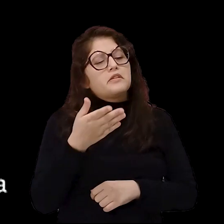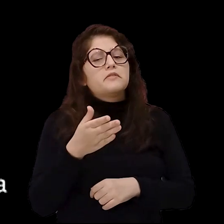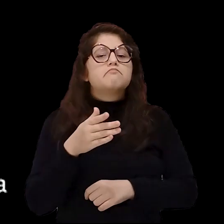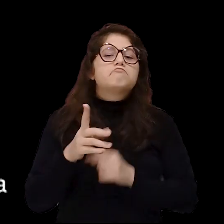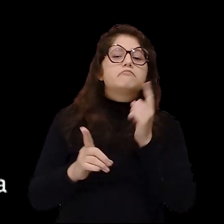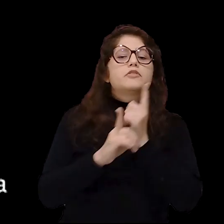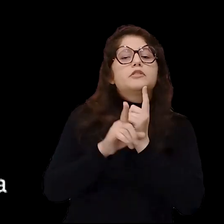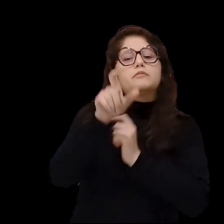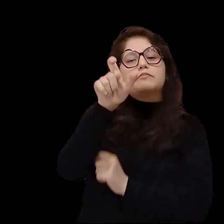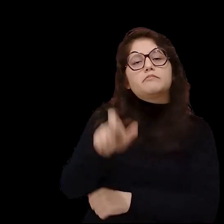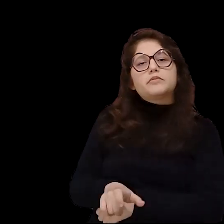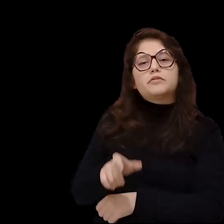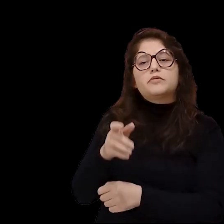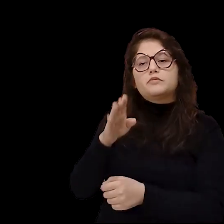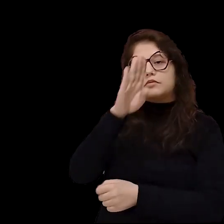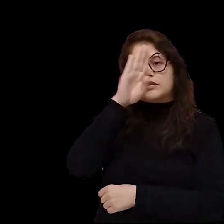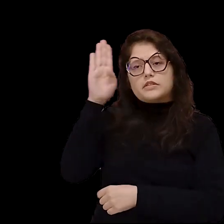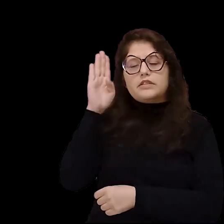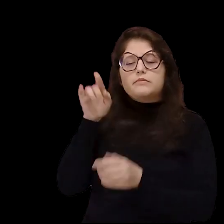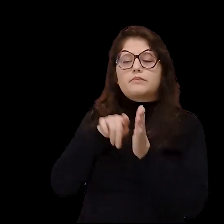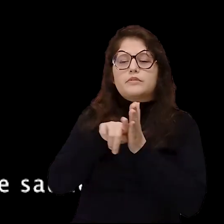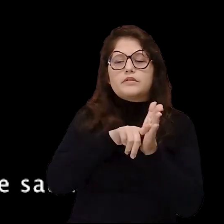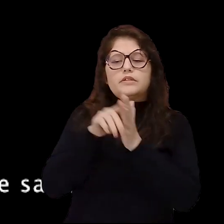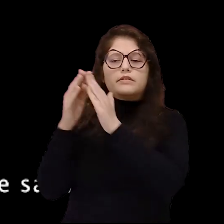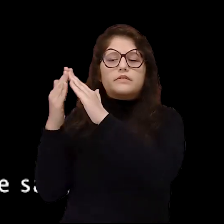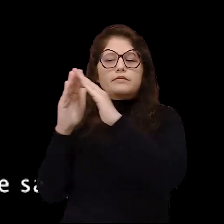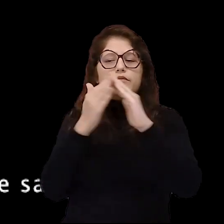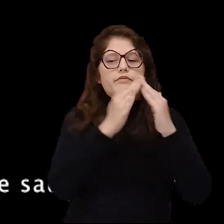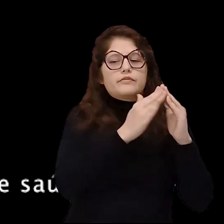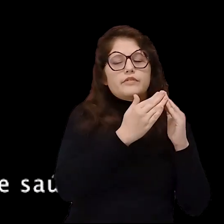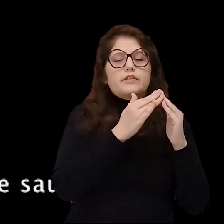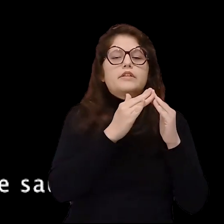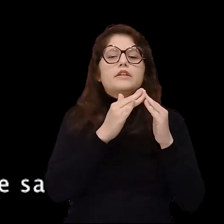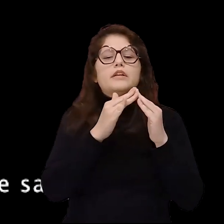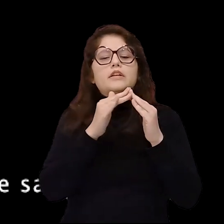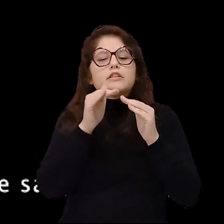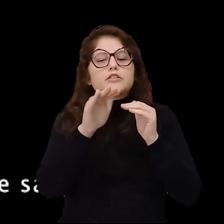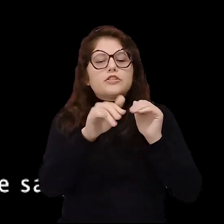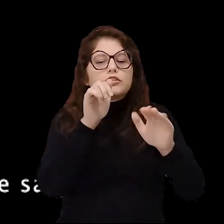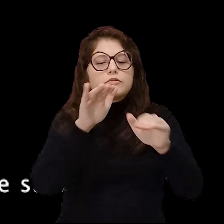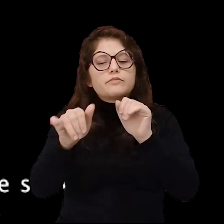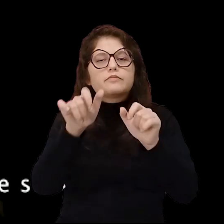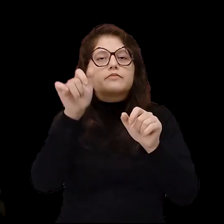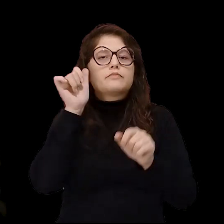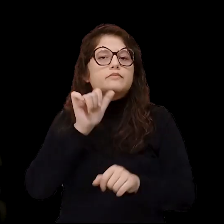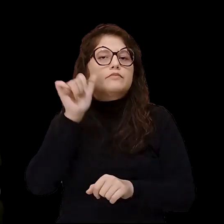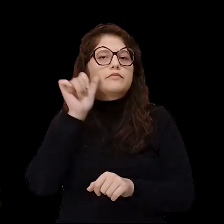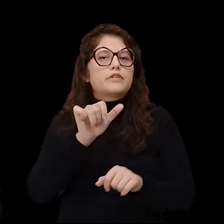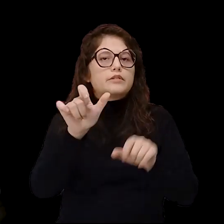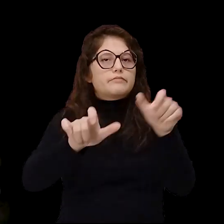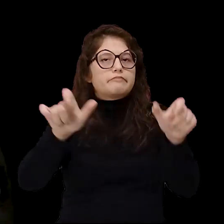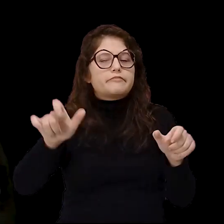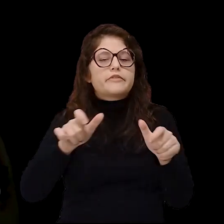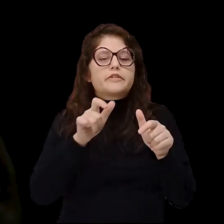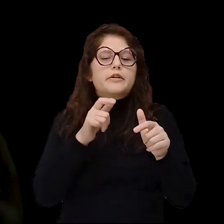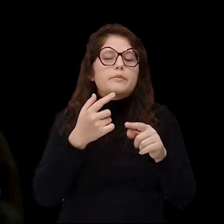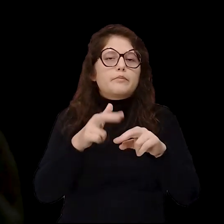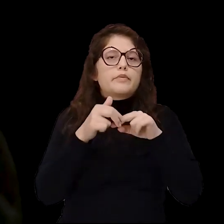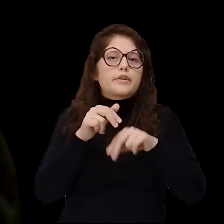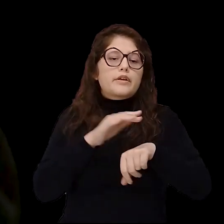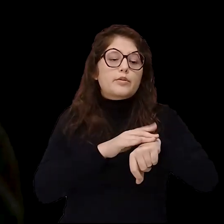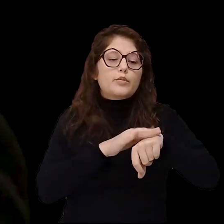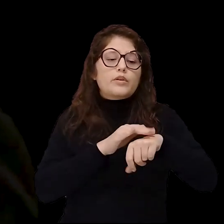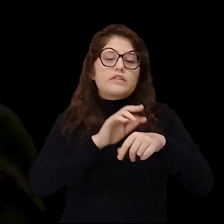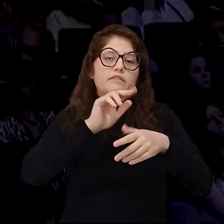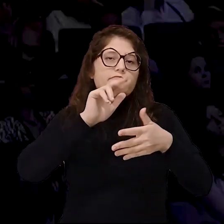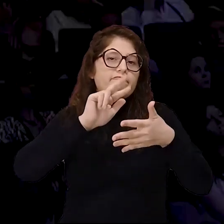doing a research project in slums outside of DC, where she picked up women who had come in for other health problems and diagnosed them with depression,